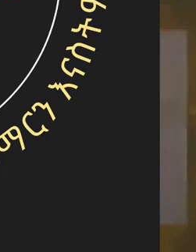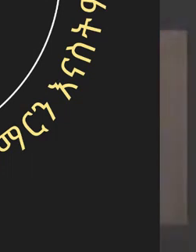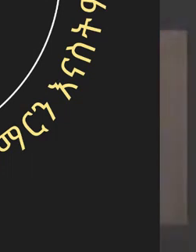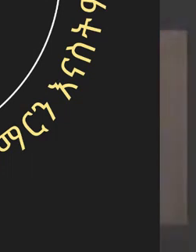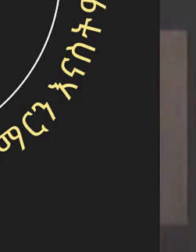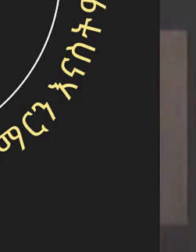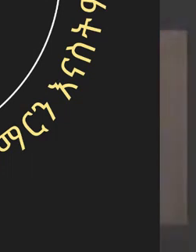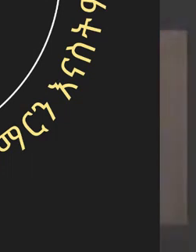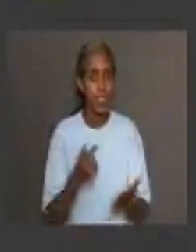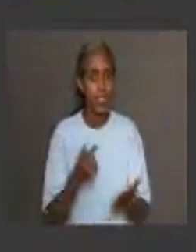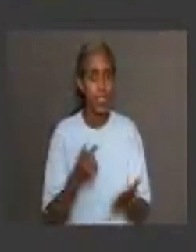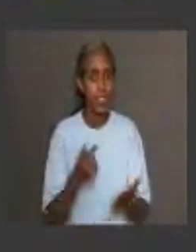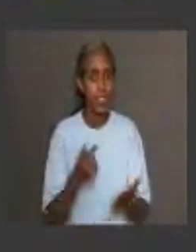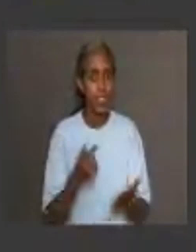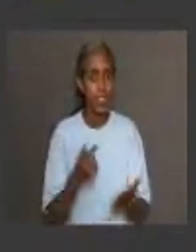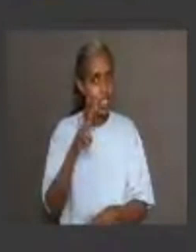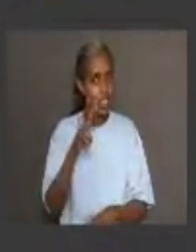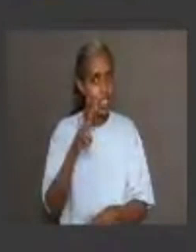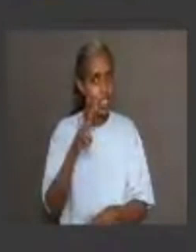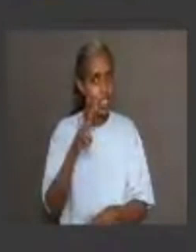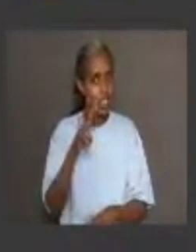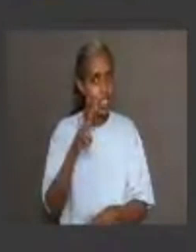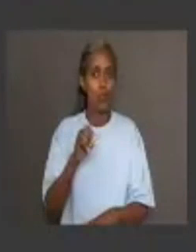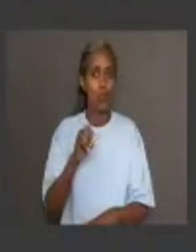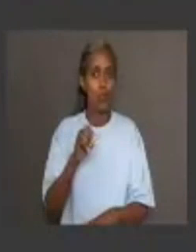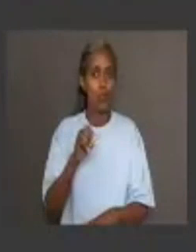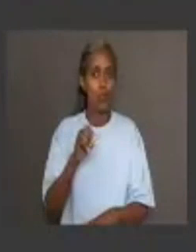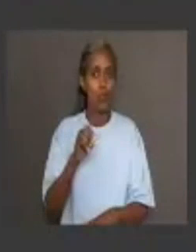Here are two polynomial functions.